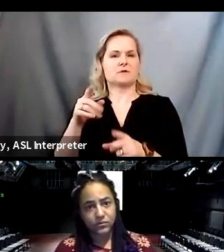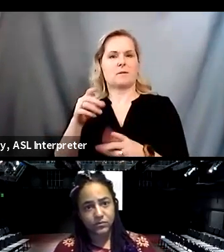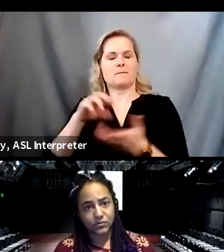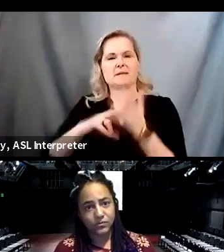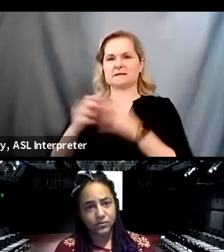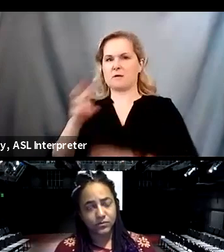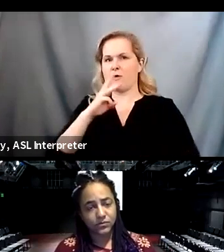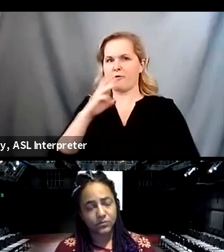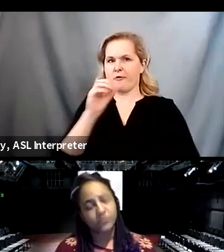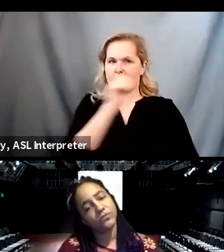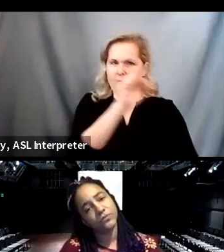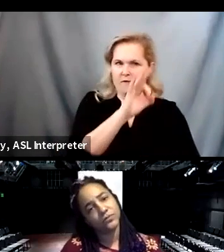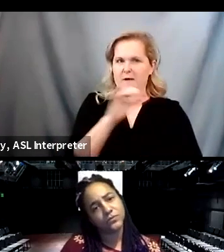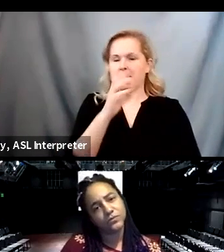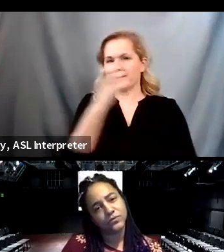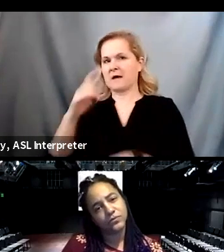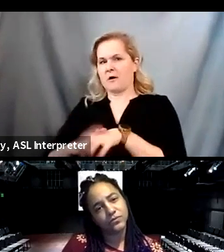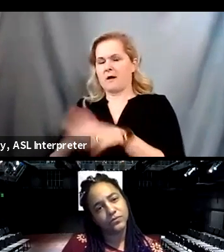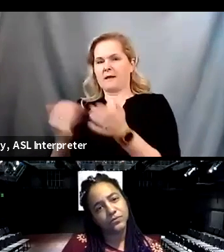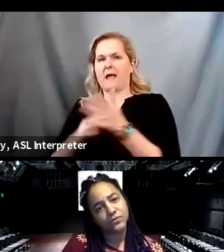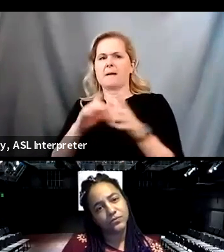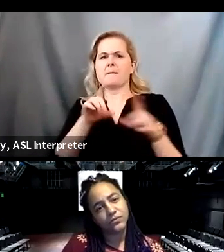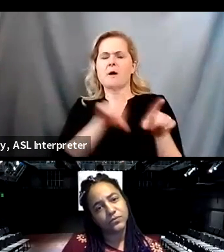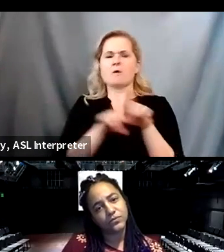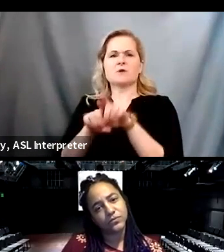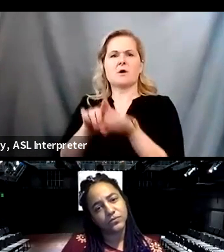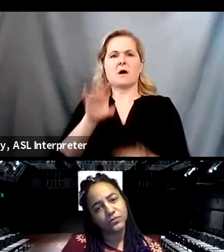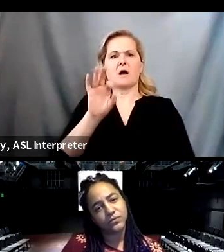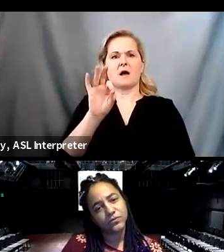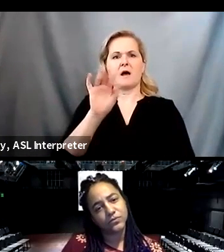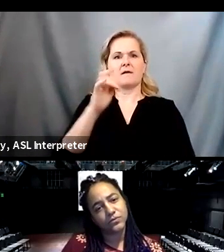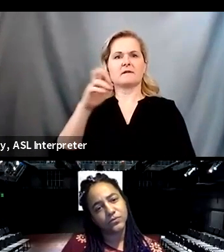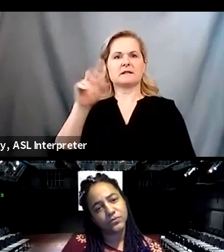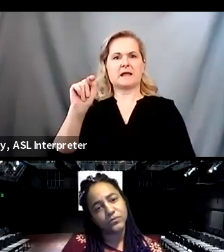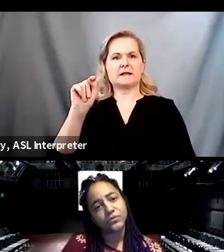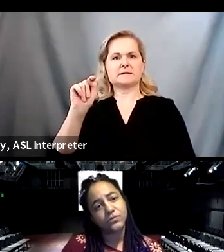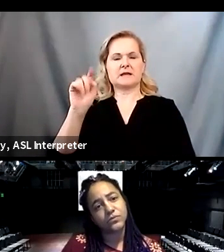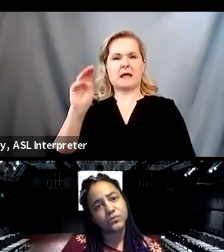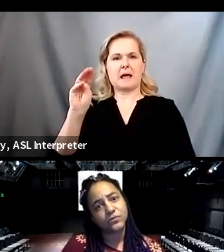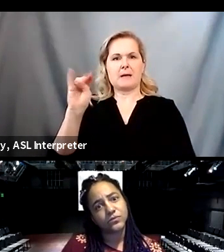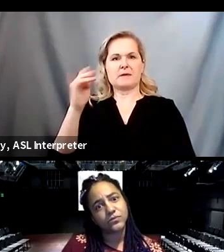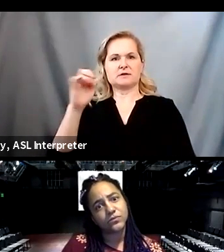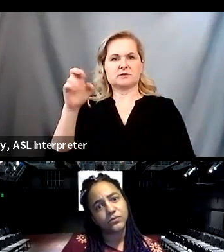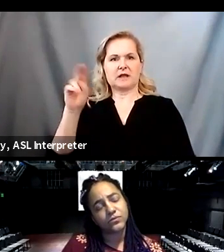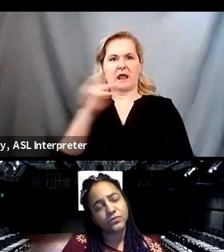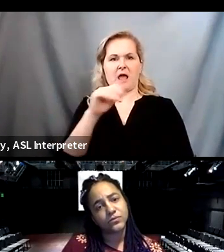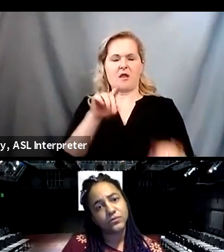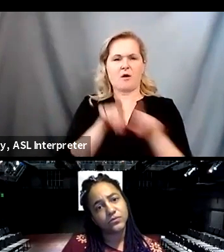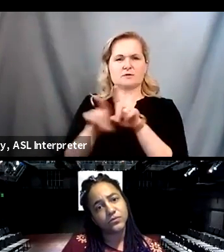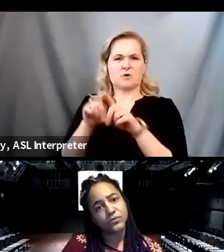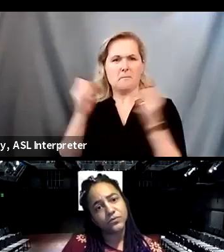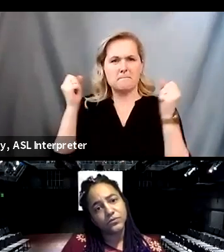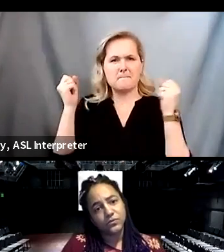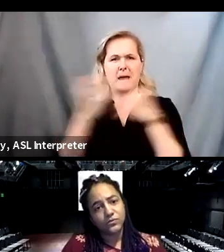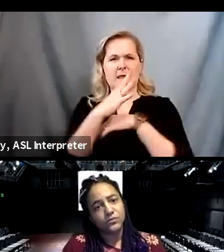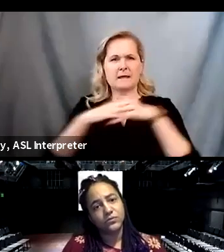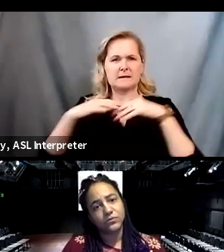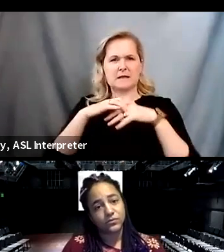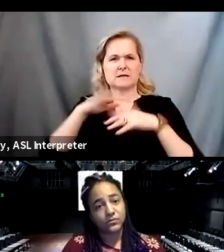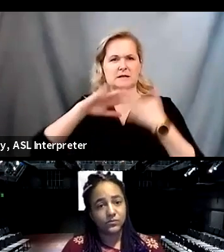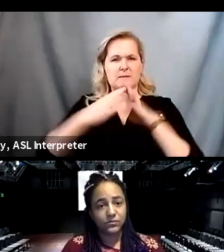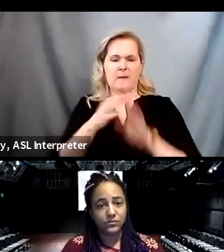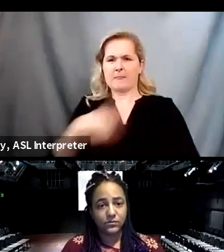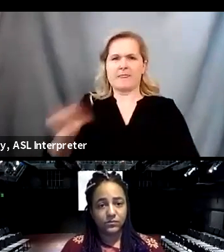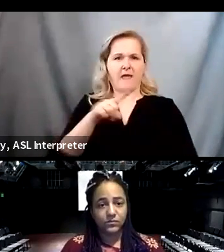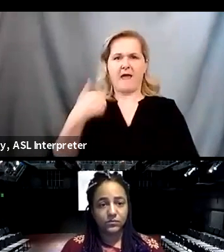Flint and how Flint, Michigan continues, as well as many indigenous communities, continue to not have